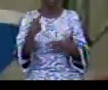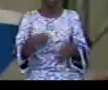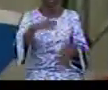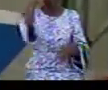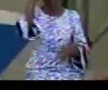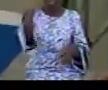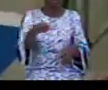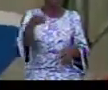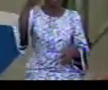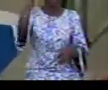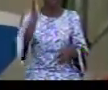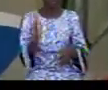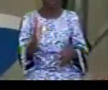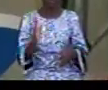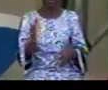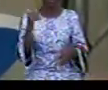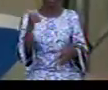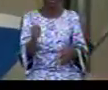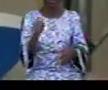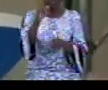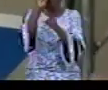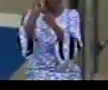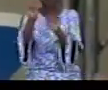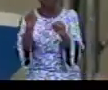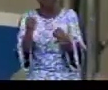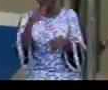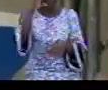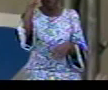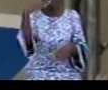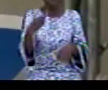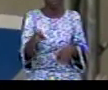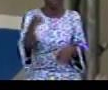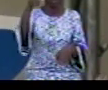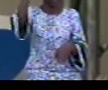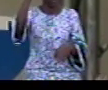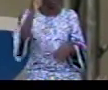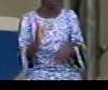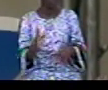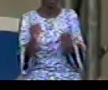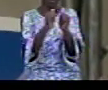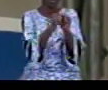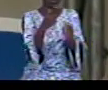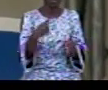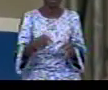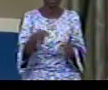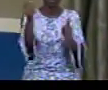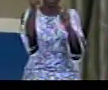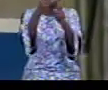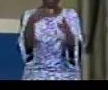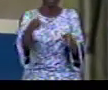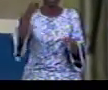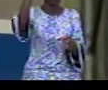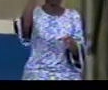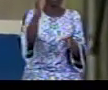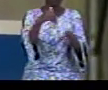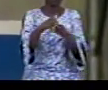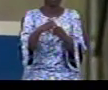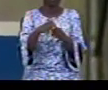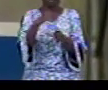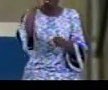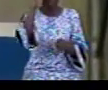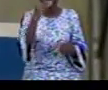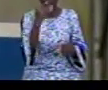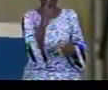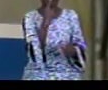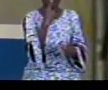God, an honorable man of God, with the word of God in his mouth.